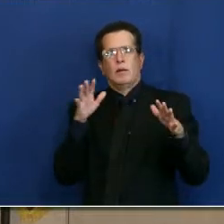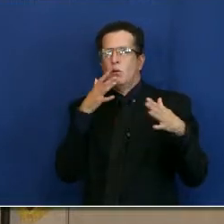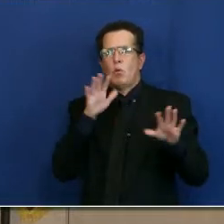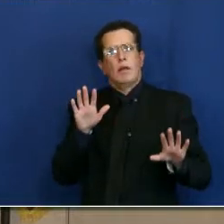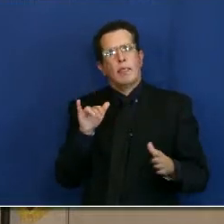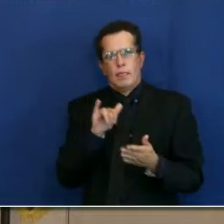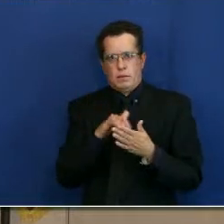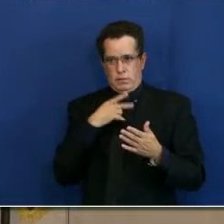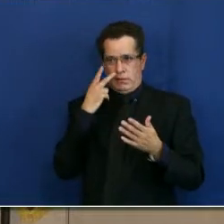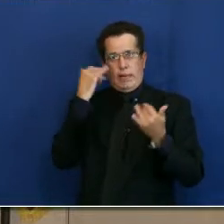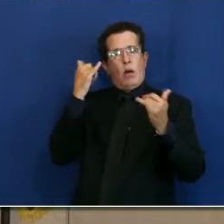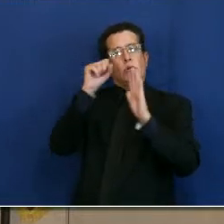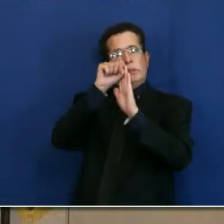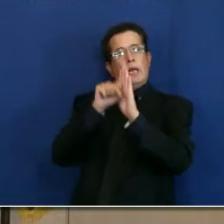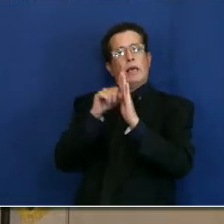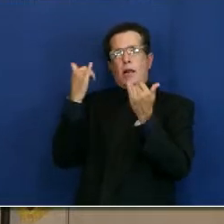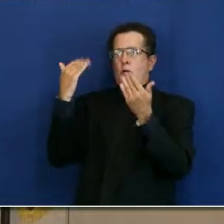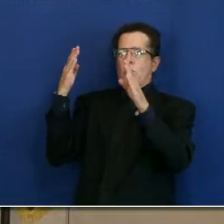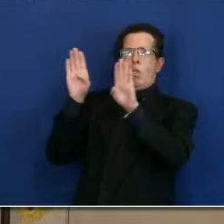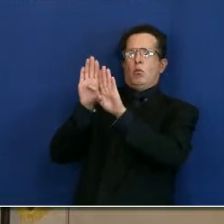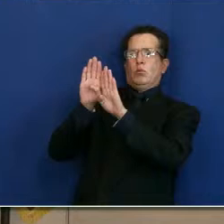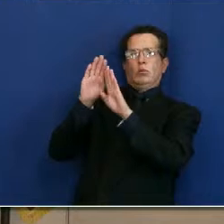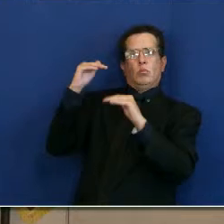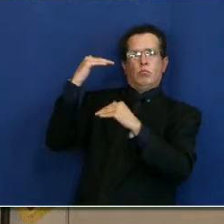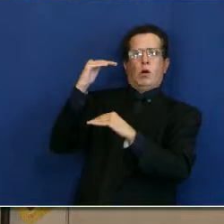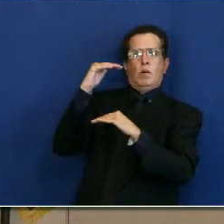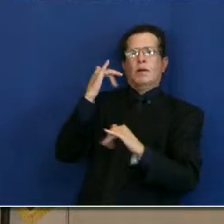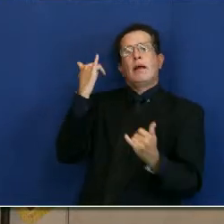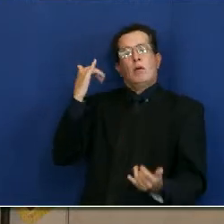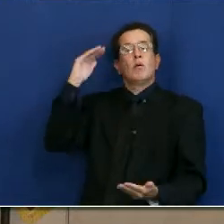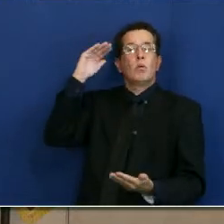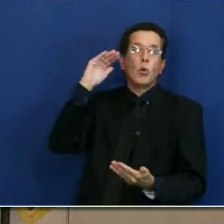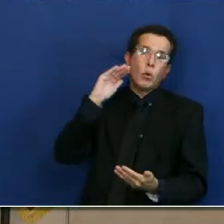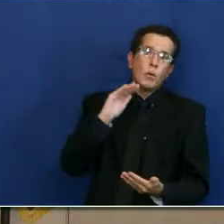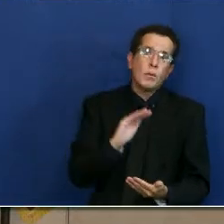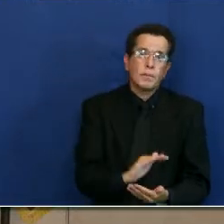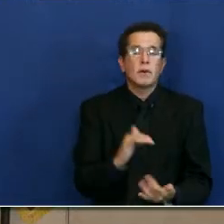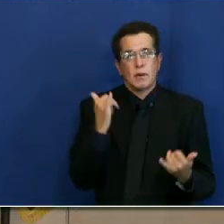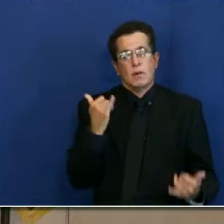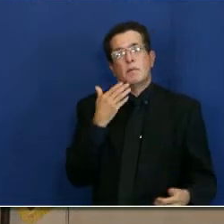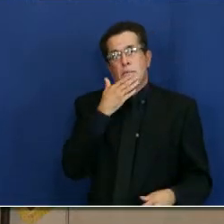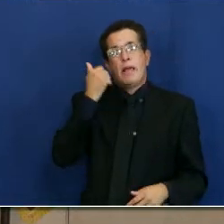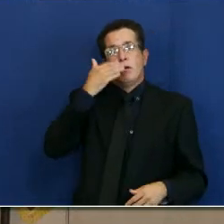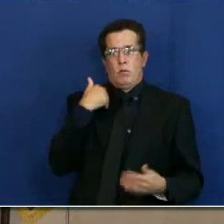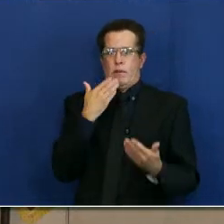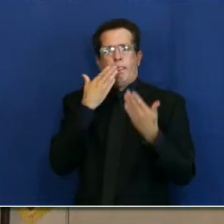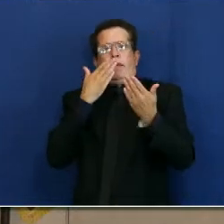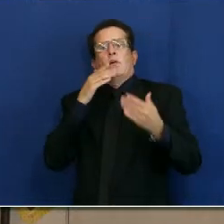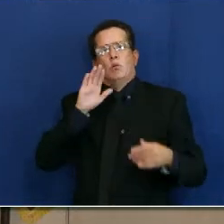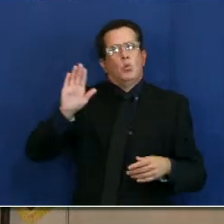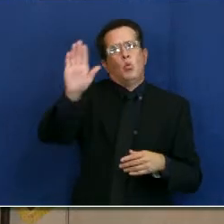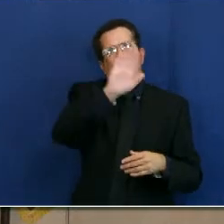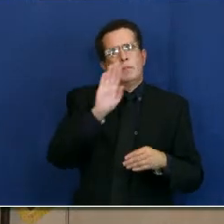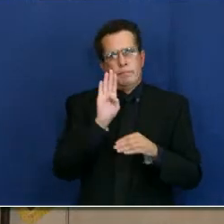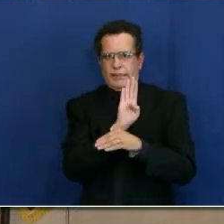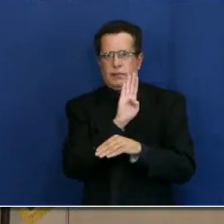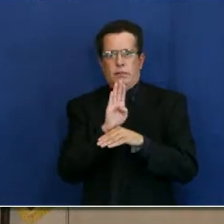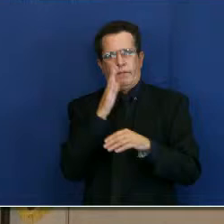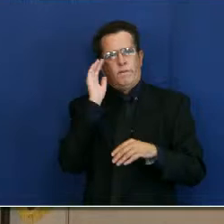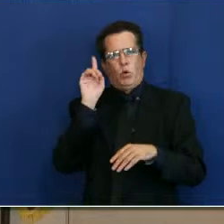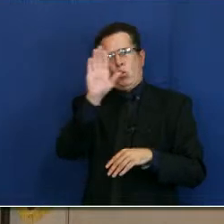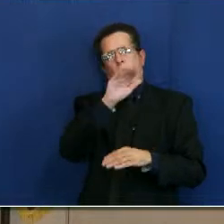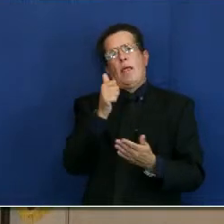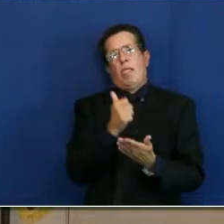throughout the state has worked. And we want to thank all of the businesses for their cooperation. And Dr. Wooten, a